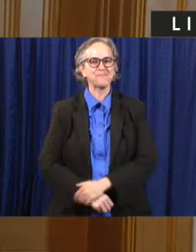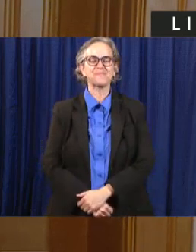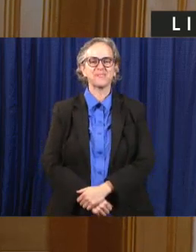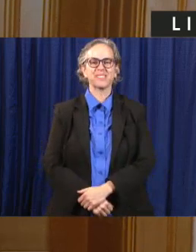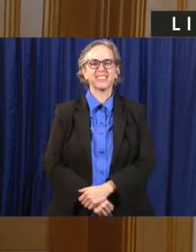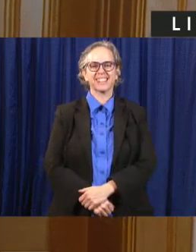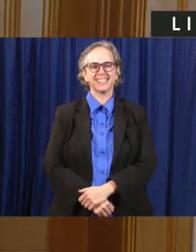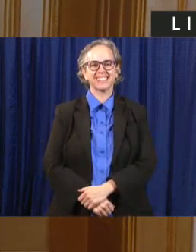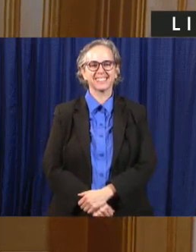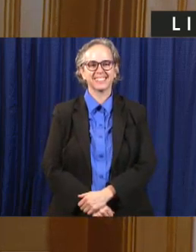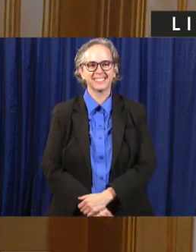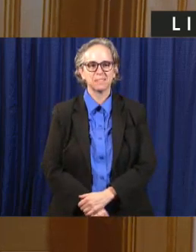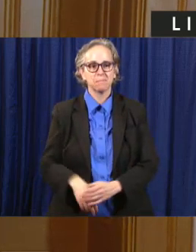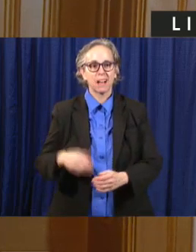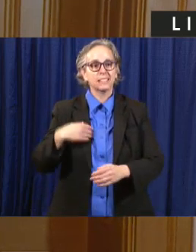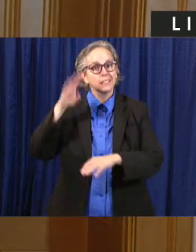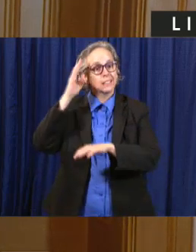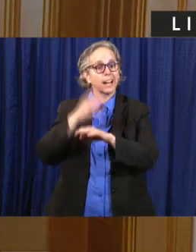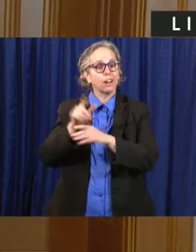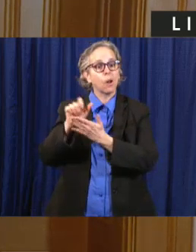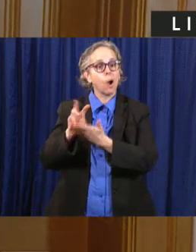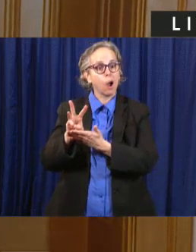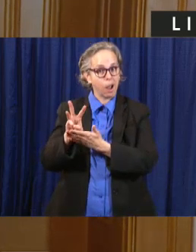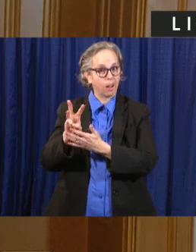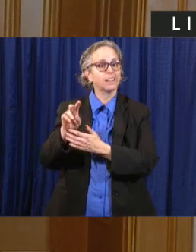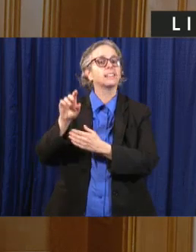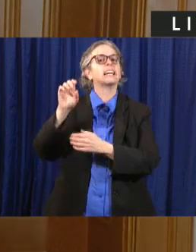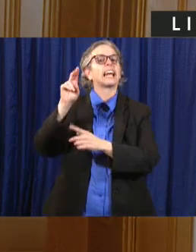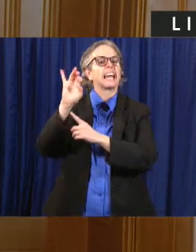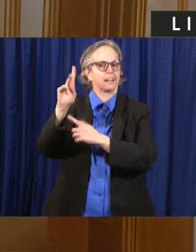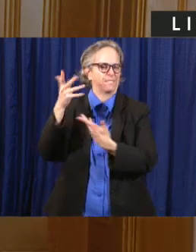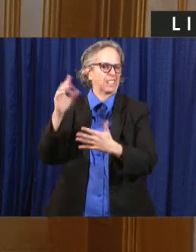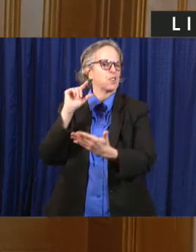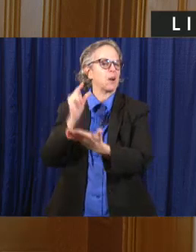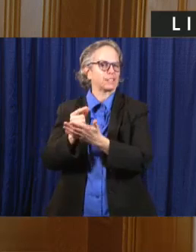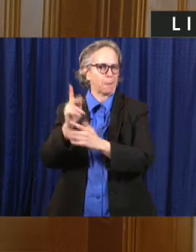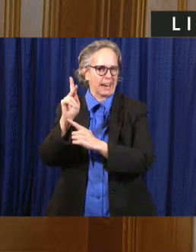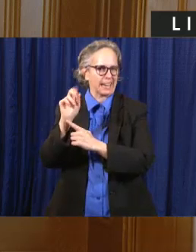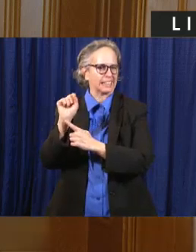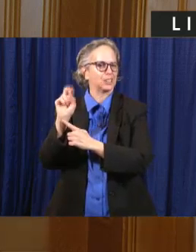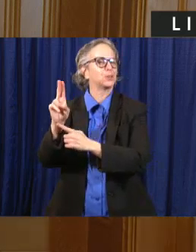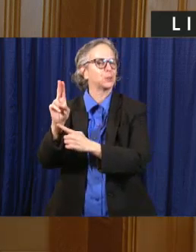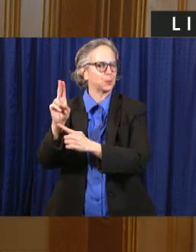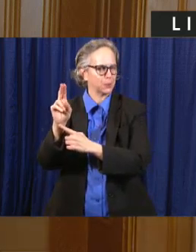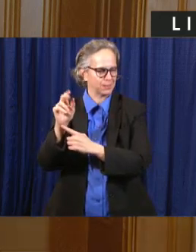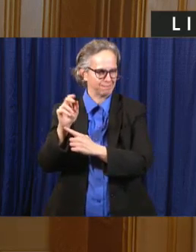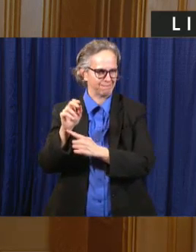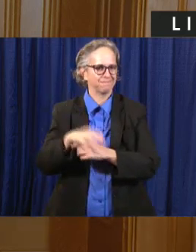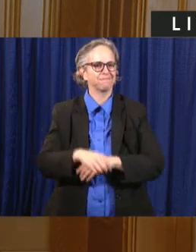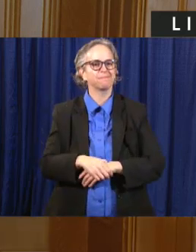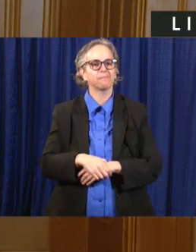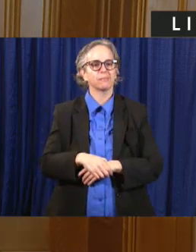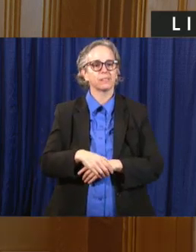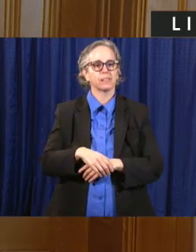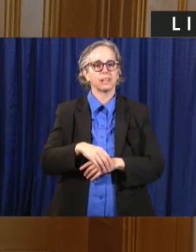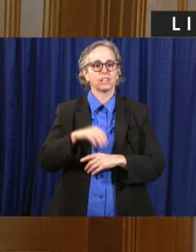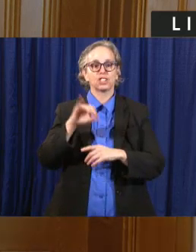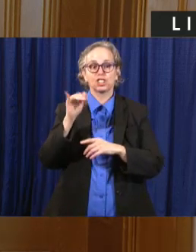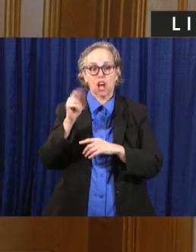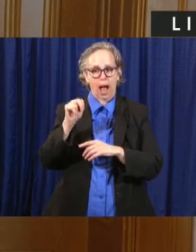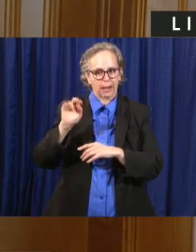our son-in-law, Nick, graduated from Kent State, and John, you said your father-in-law graduated from Kent State as